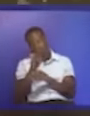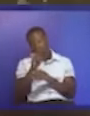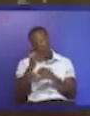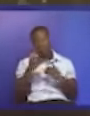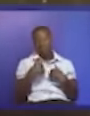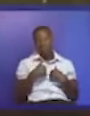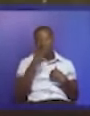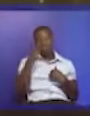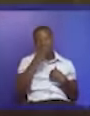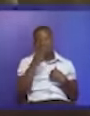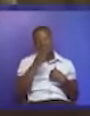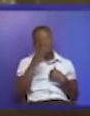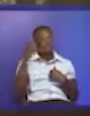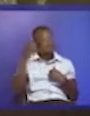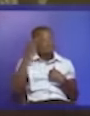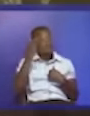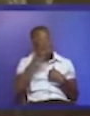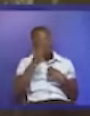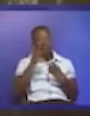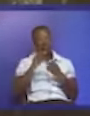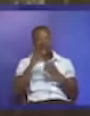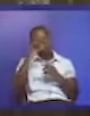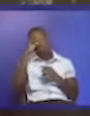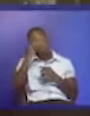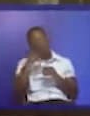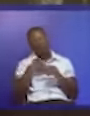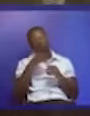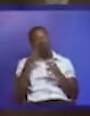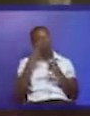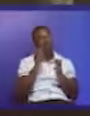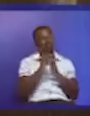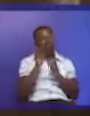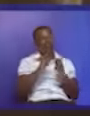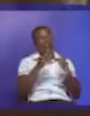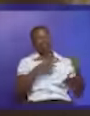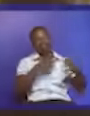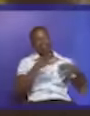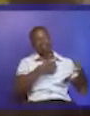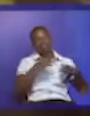speakings of men. I have heard the lamentations of men who are